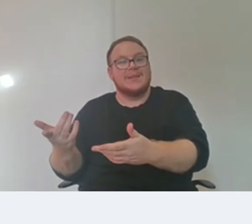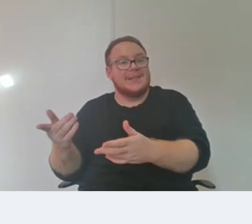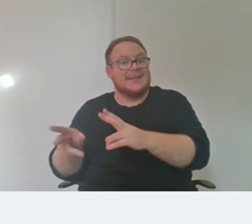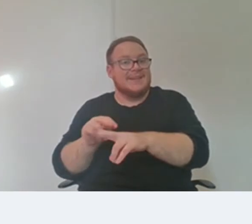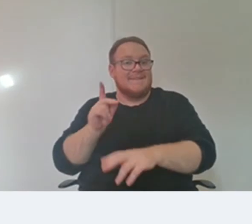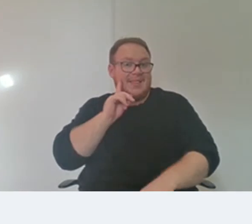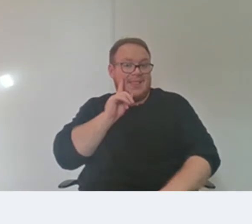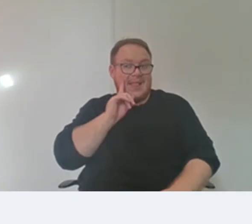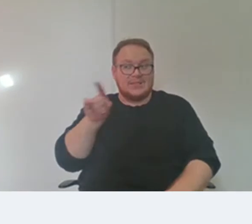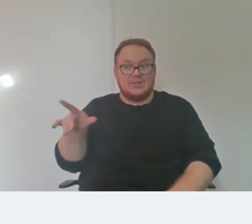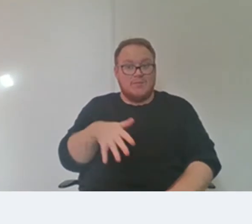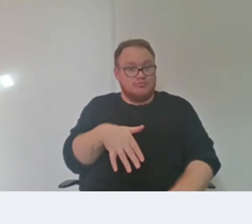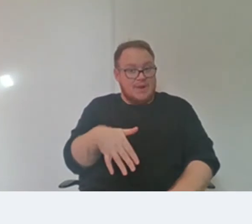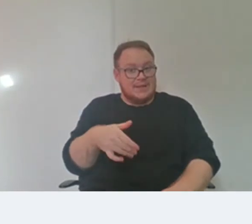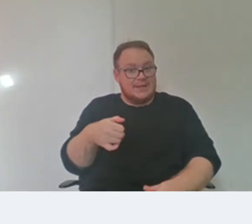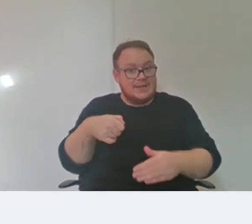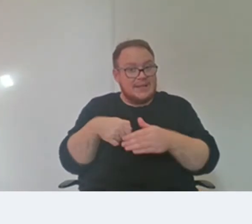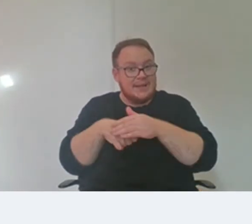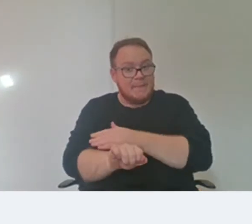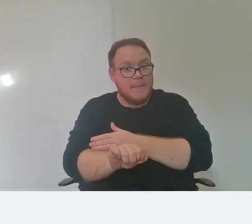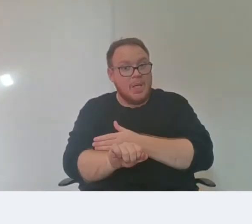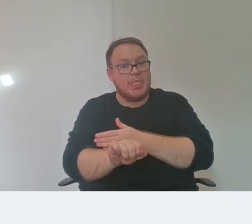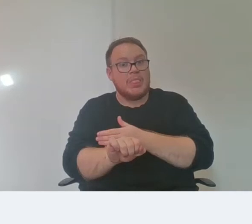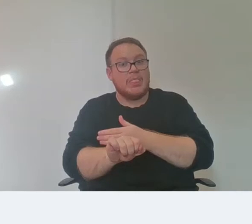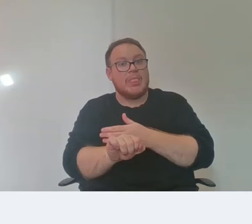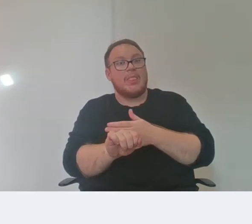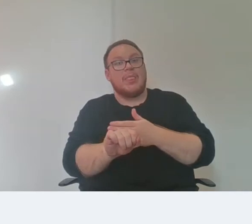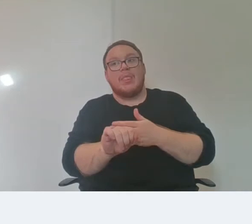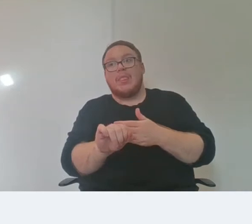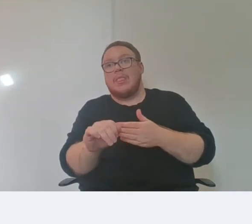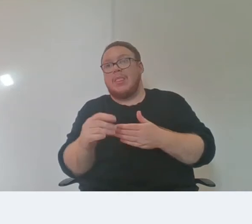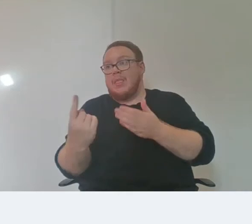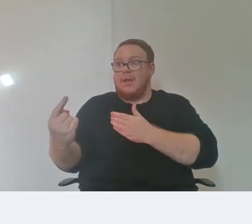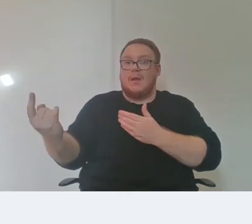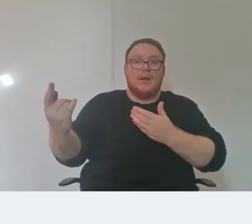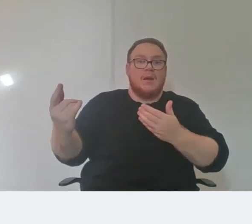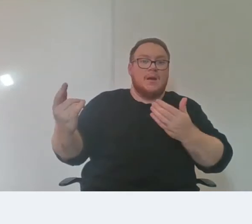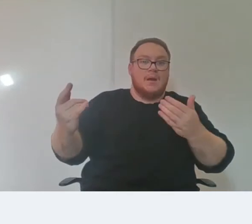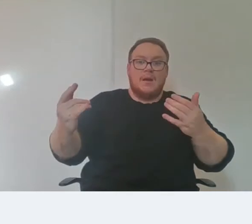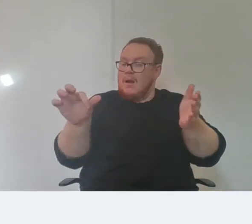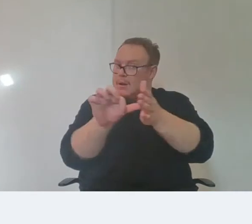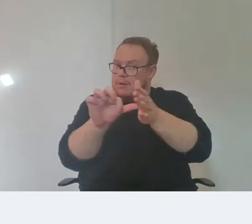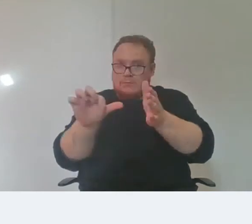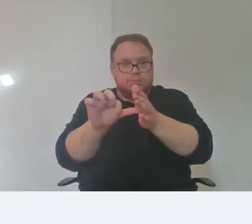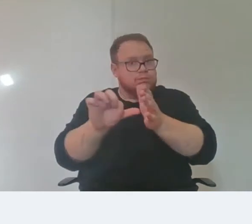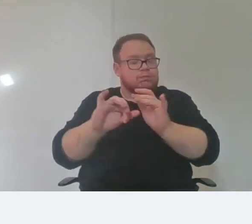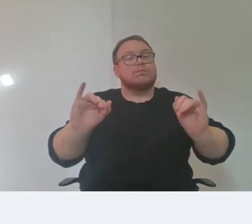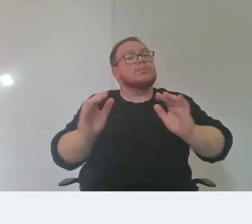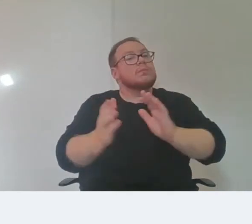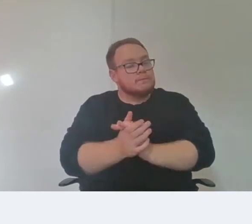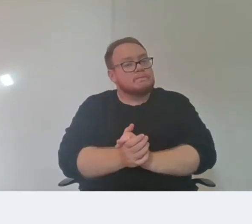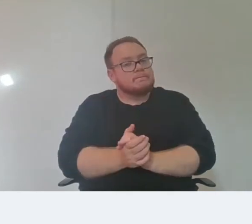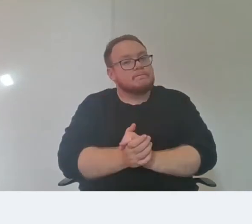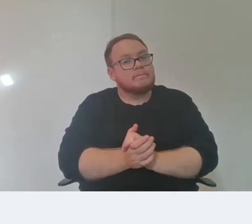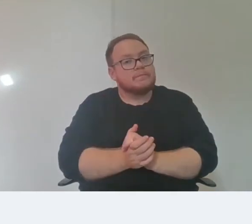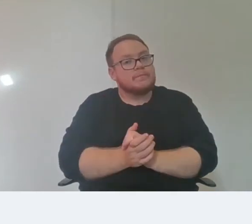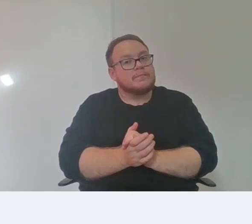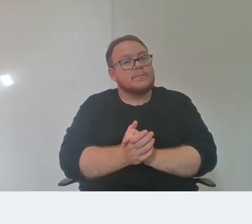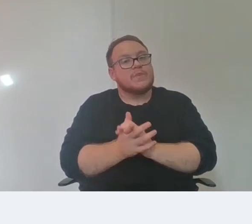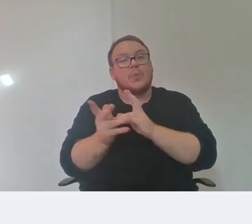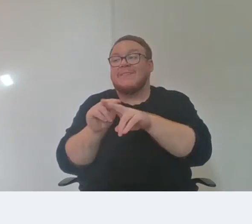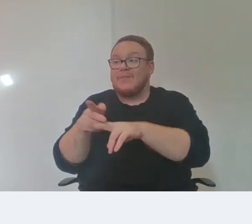giving birth, and in the immediate postnatal period. So I hope that provides some degree of assurance. But Ian, if you want to discuss further, always happy to have